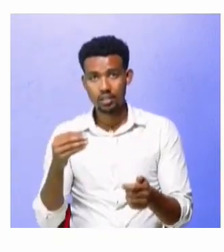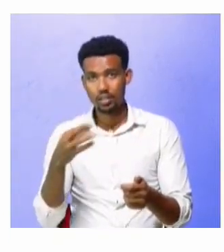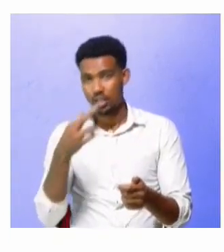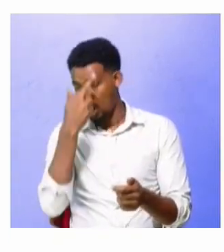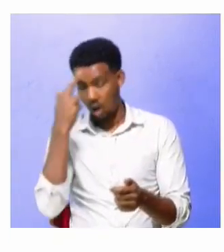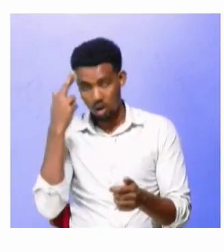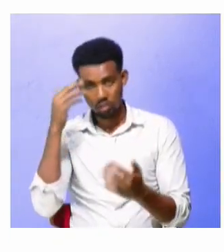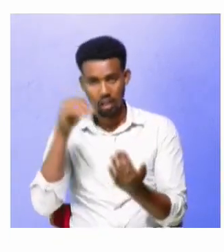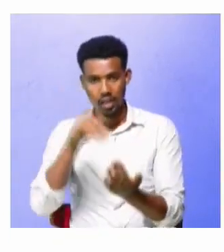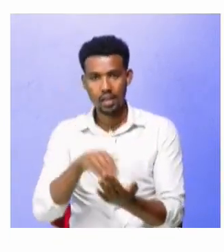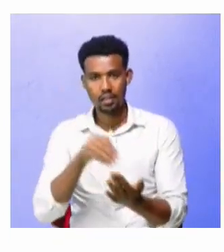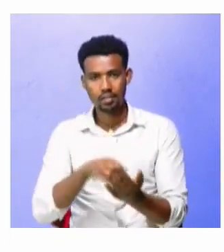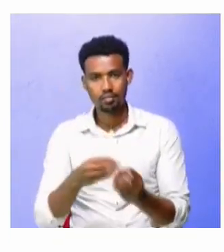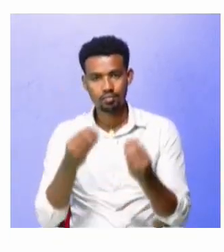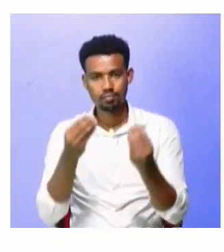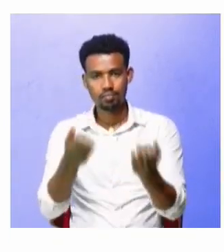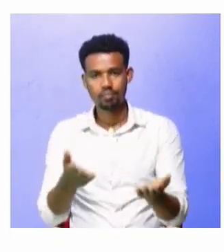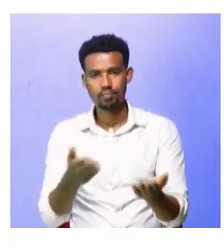again.